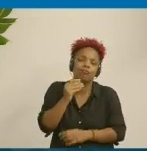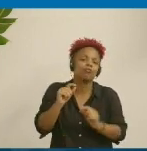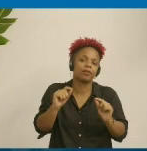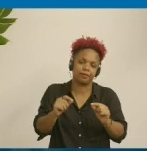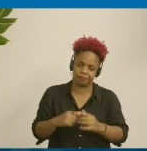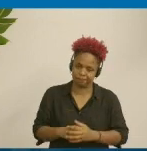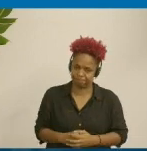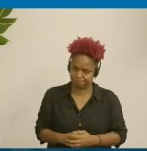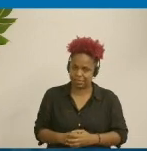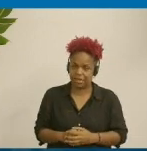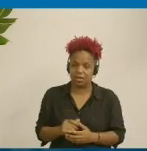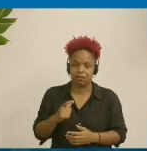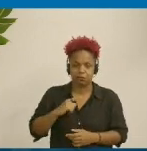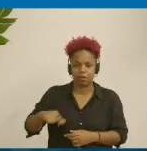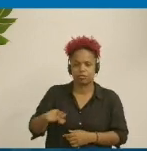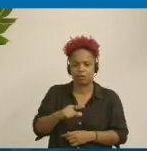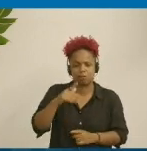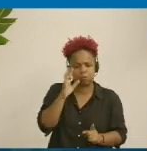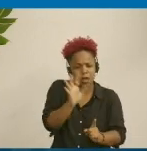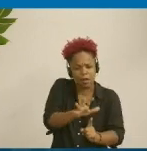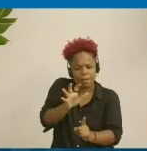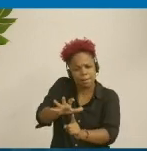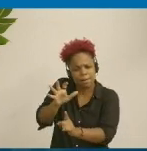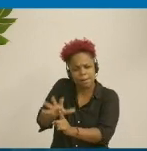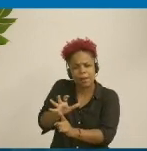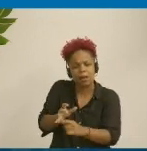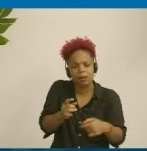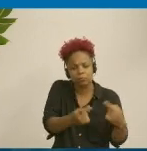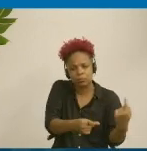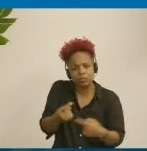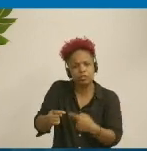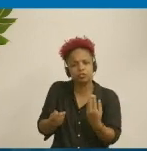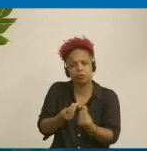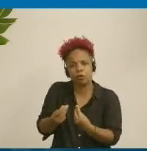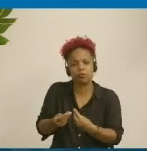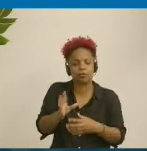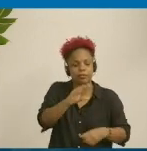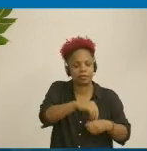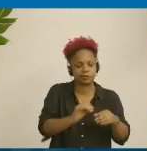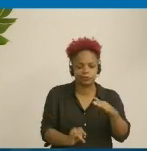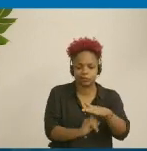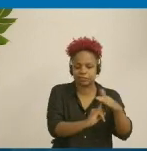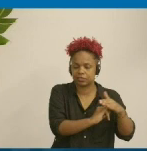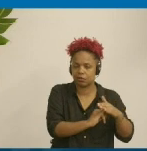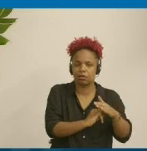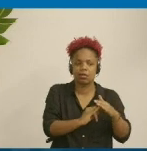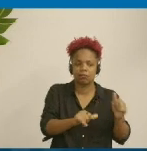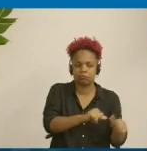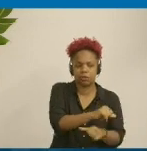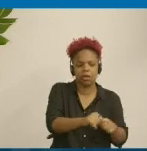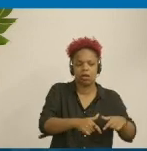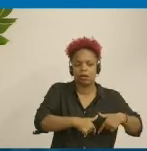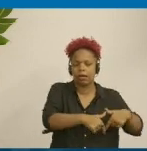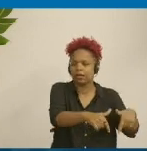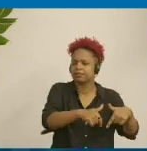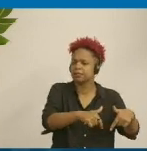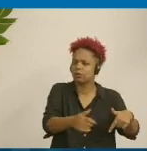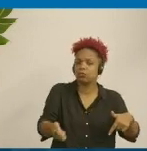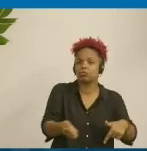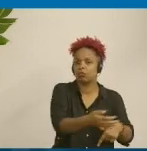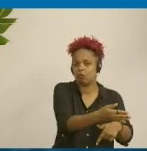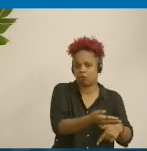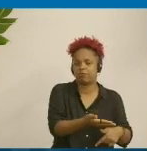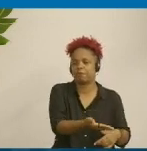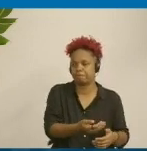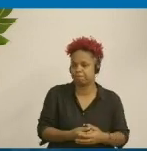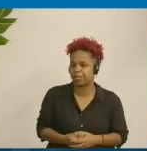and institutionalize new approaches, and then hope that during periods where times aren't as pro-evidence, that some